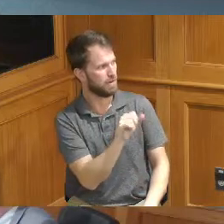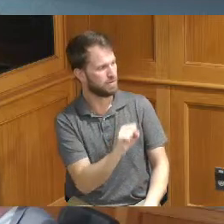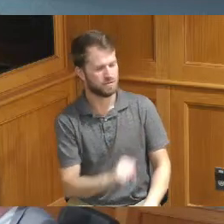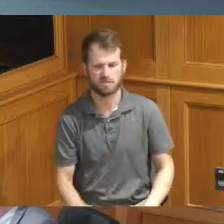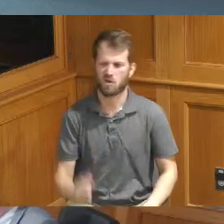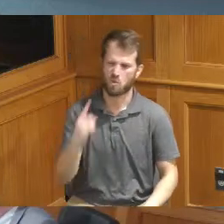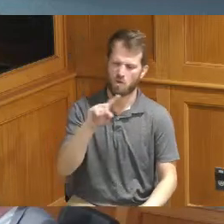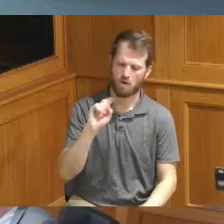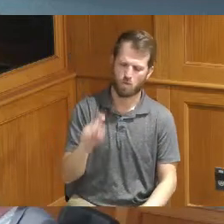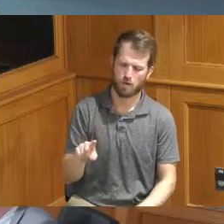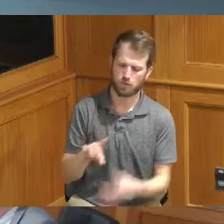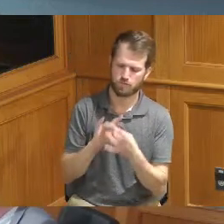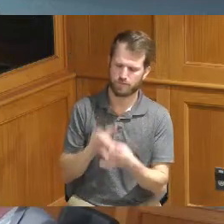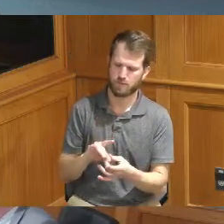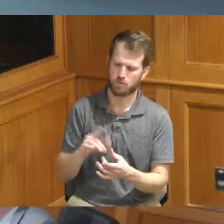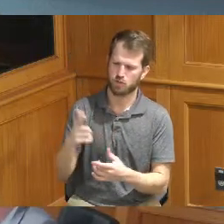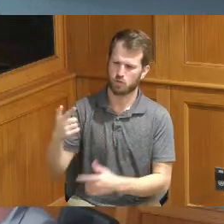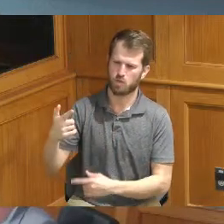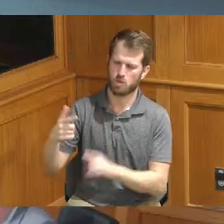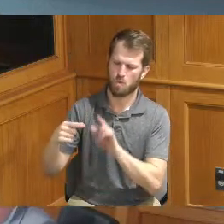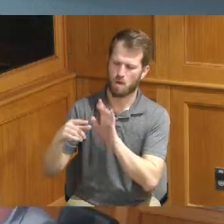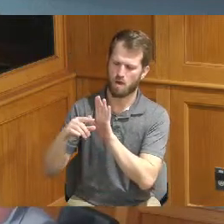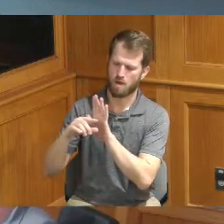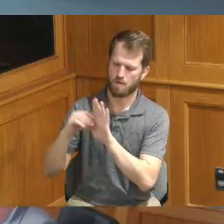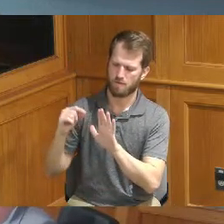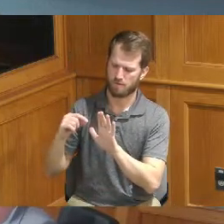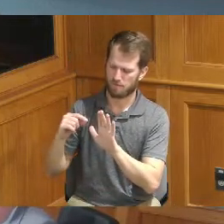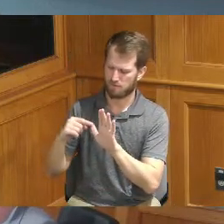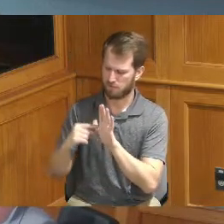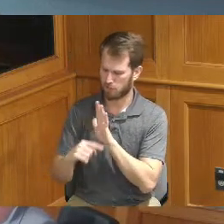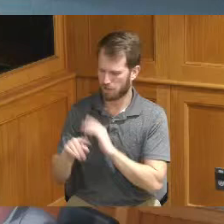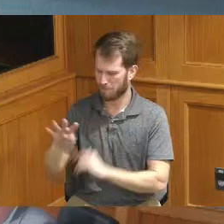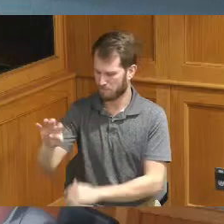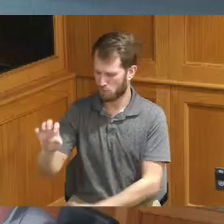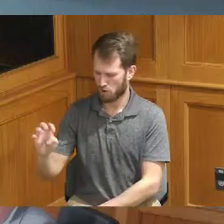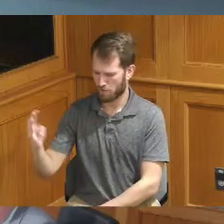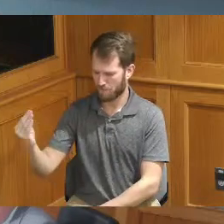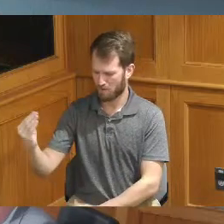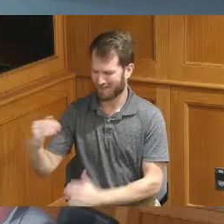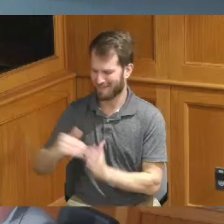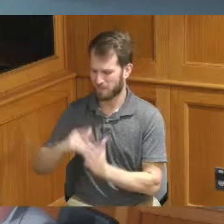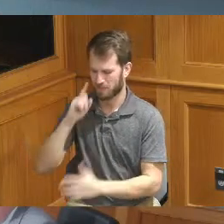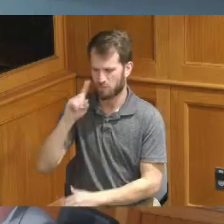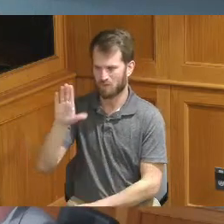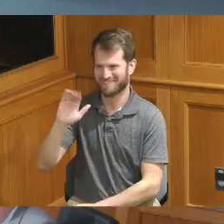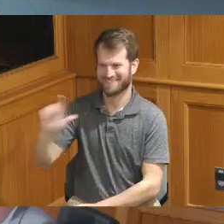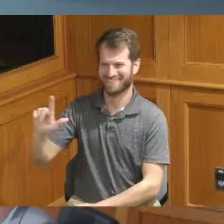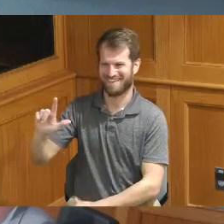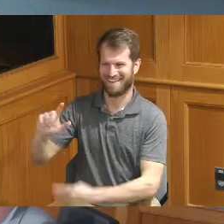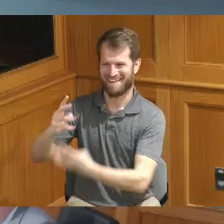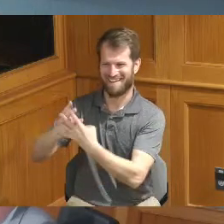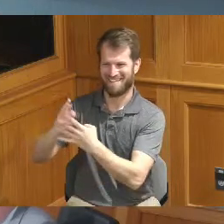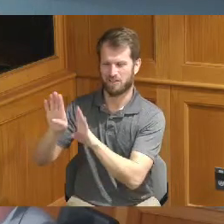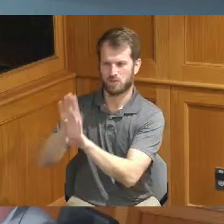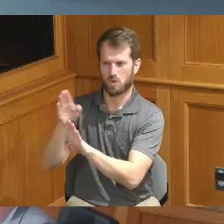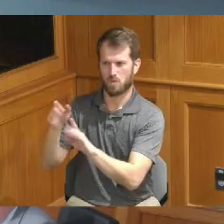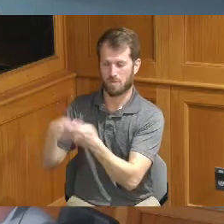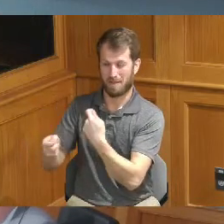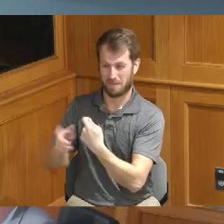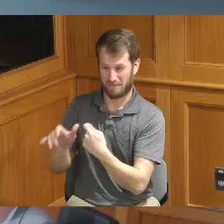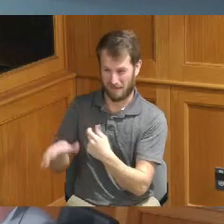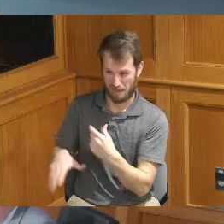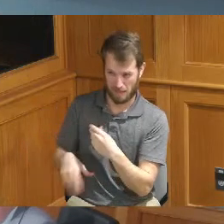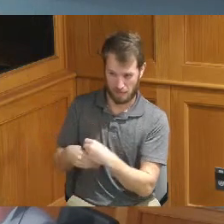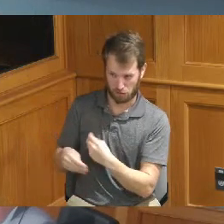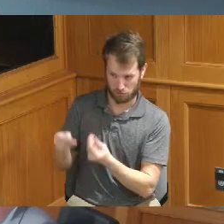Just one question about item 21, Jeff, the $414,000 for the cell door replacements. Can we expect